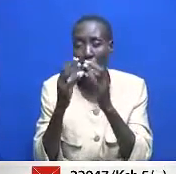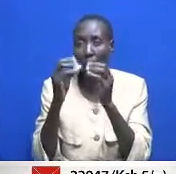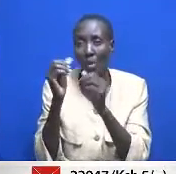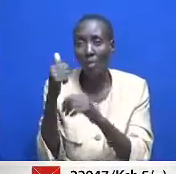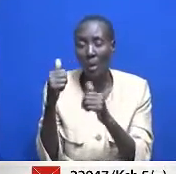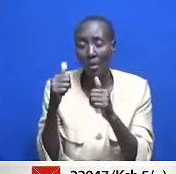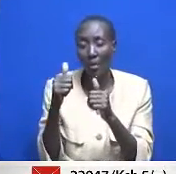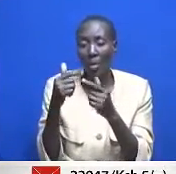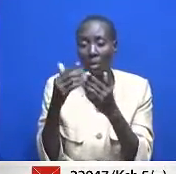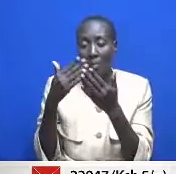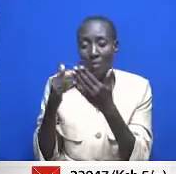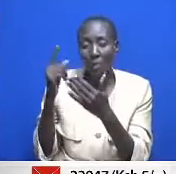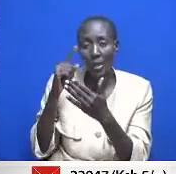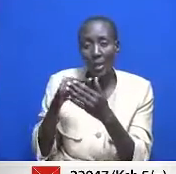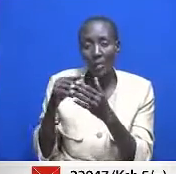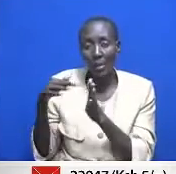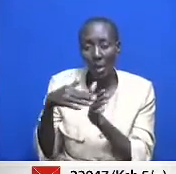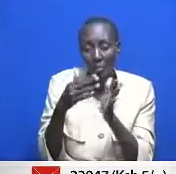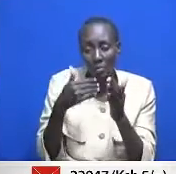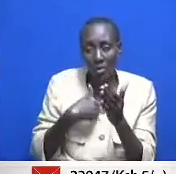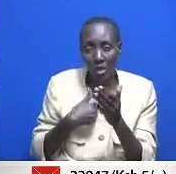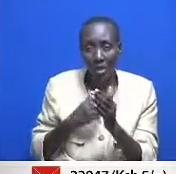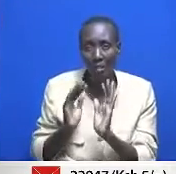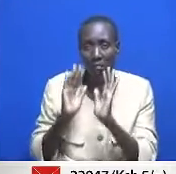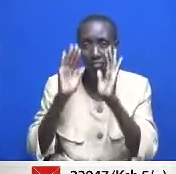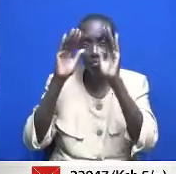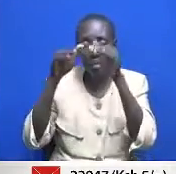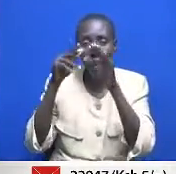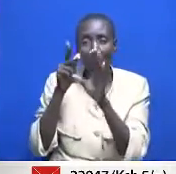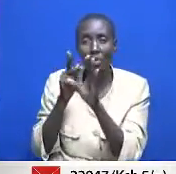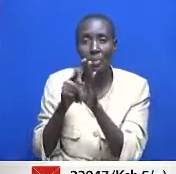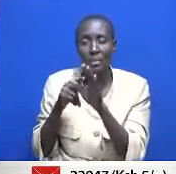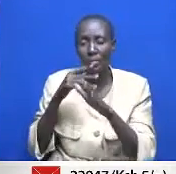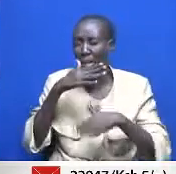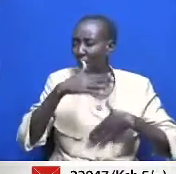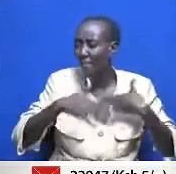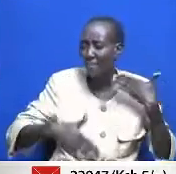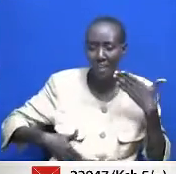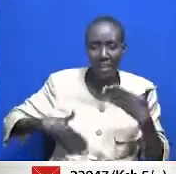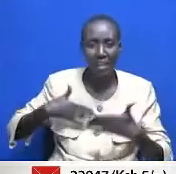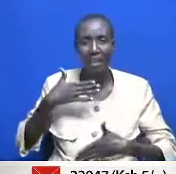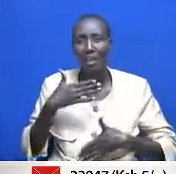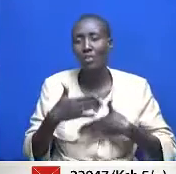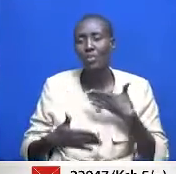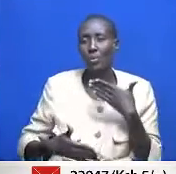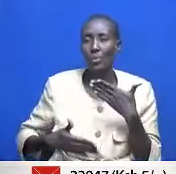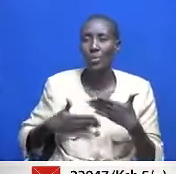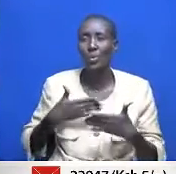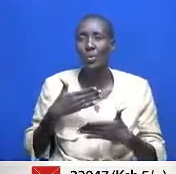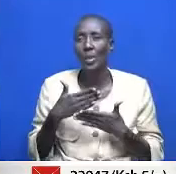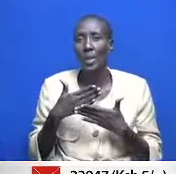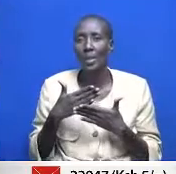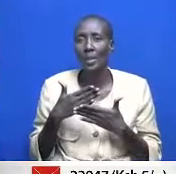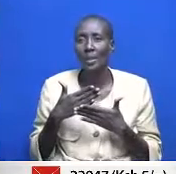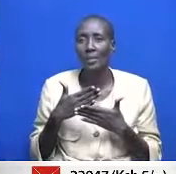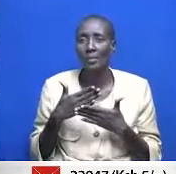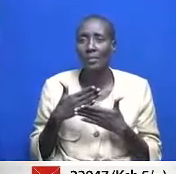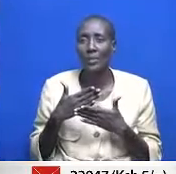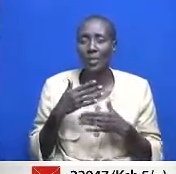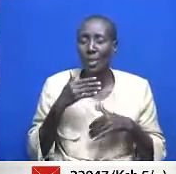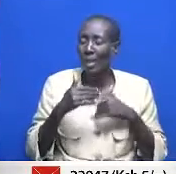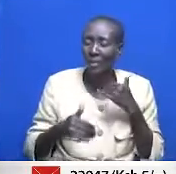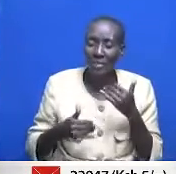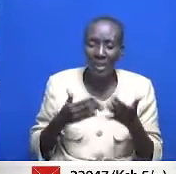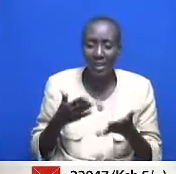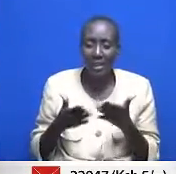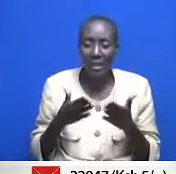opportunity to play the game, and you can just see how much they love it, how much they enjoy it. In every way, we're having a lot of fun out here, but